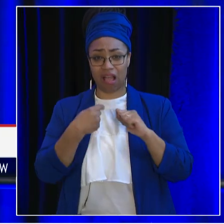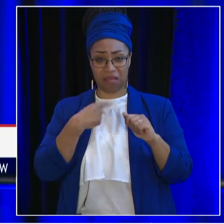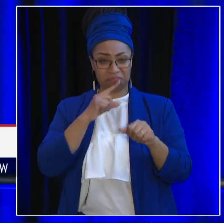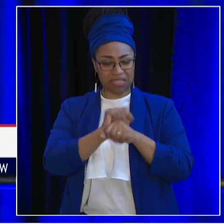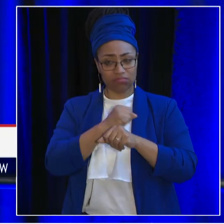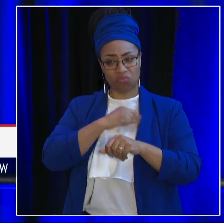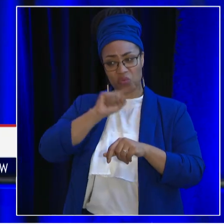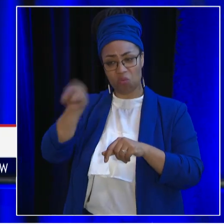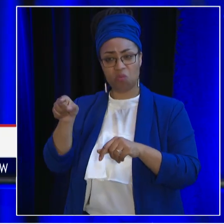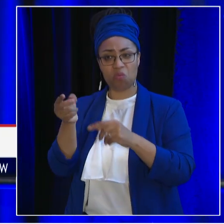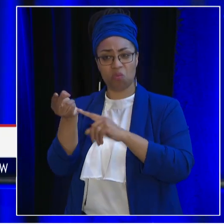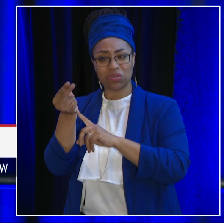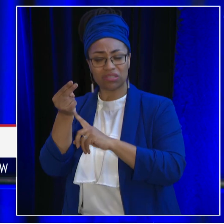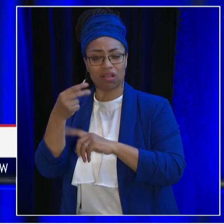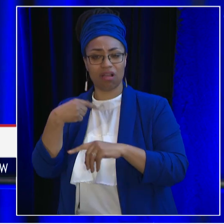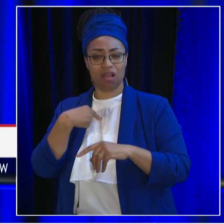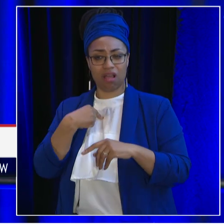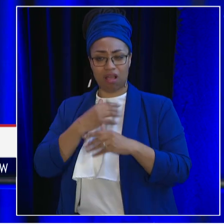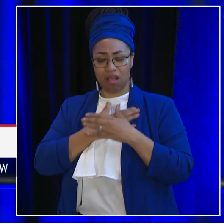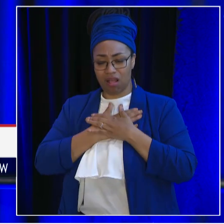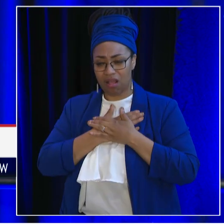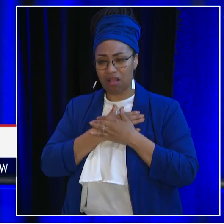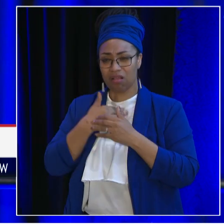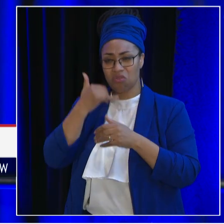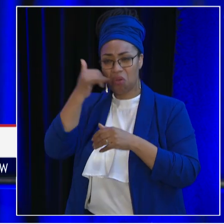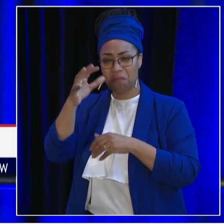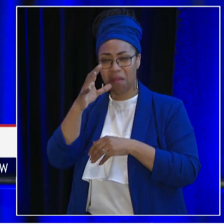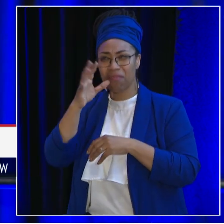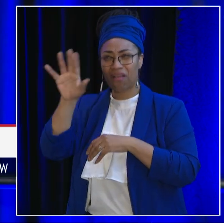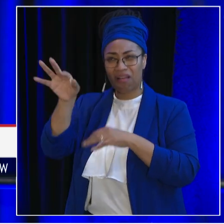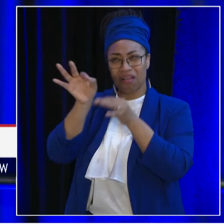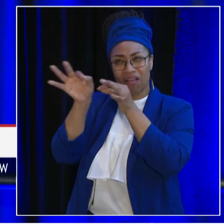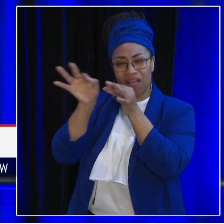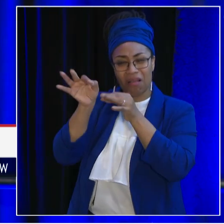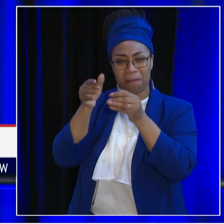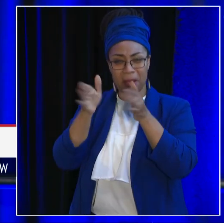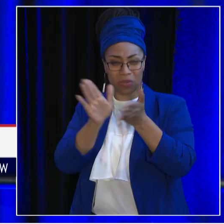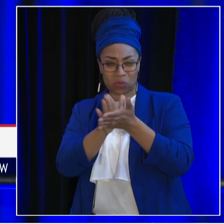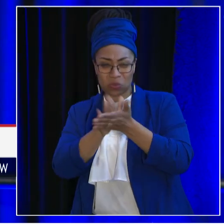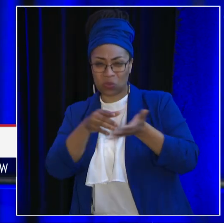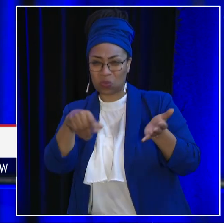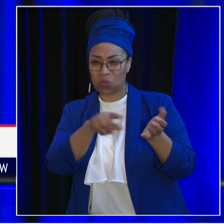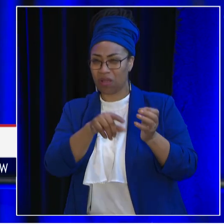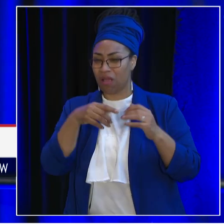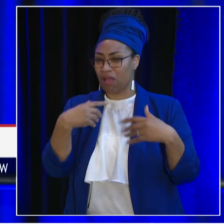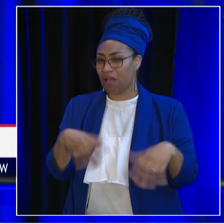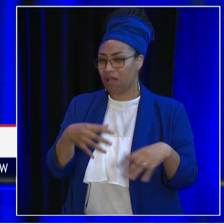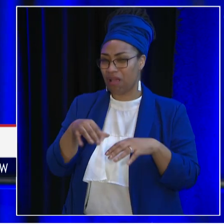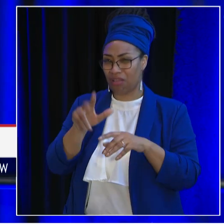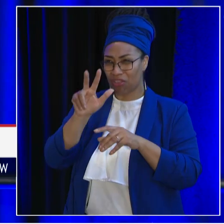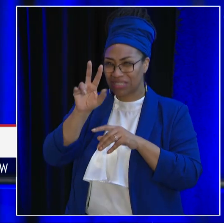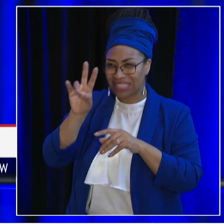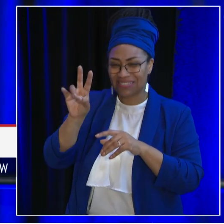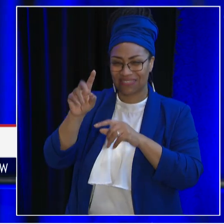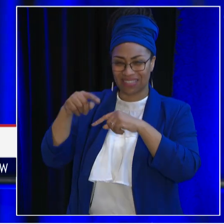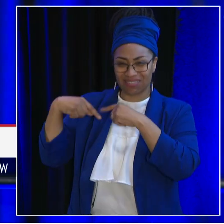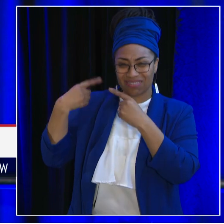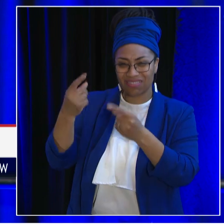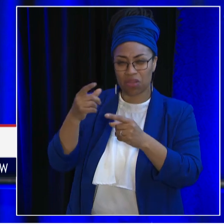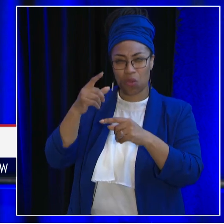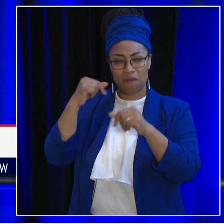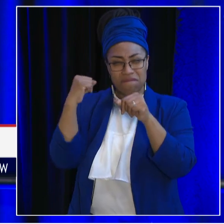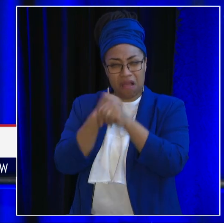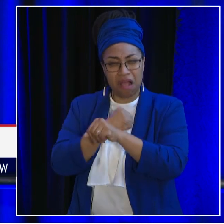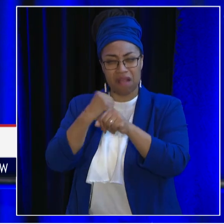mother. She was a public school educator for 37 years, and I said, Mom, this is what I want to do for the rest of my life. I want to fight for a world where people don't have to feel